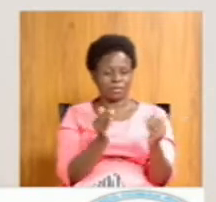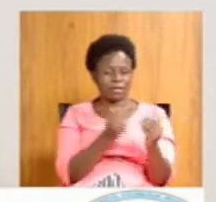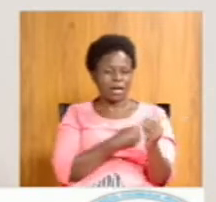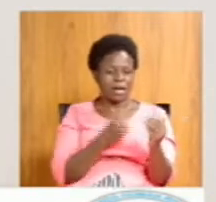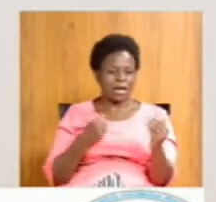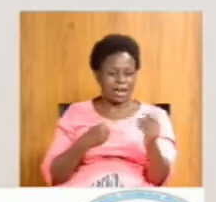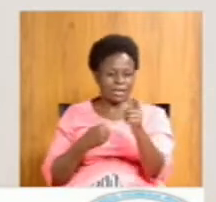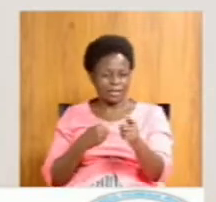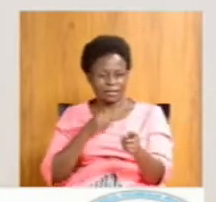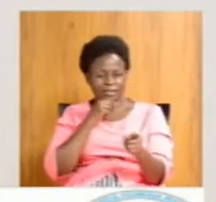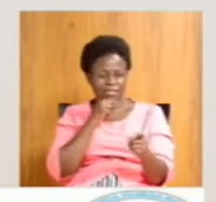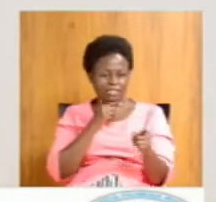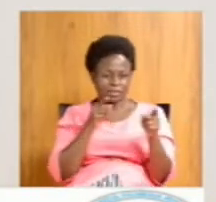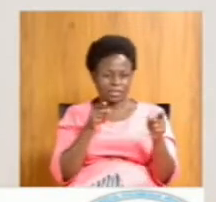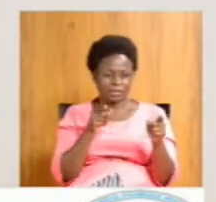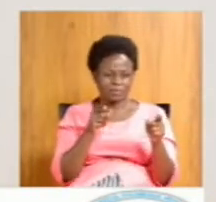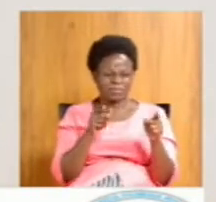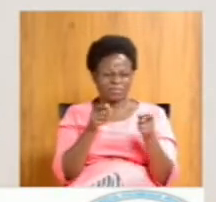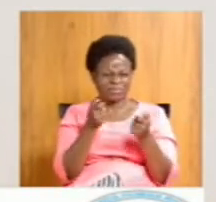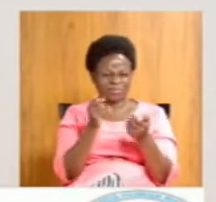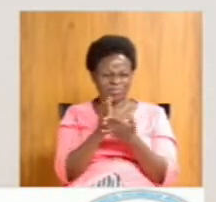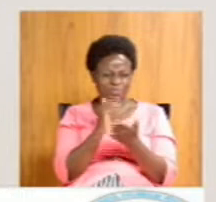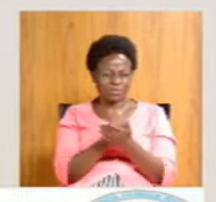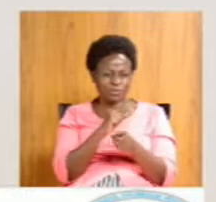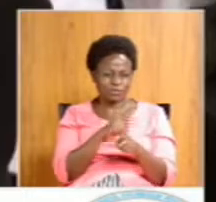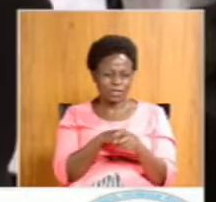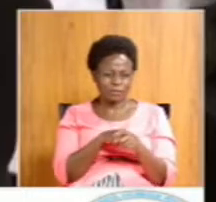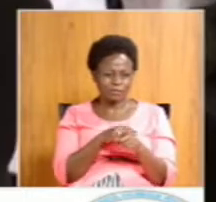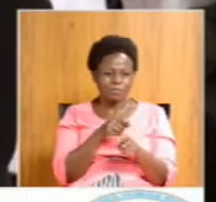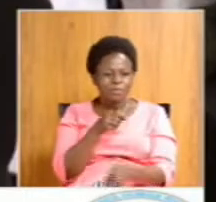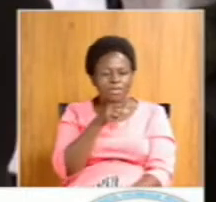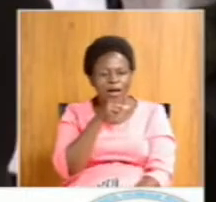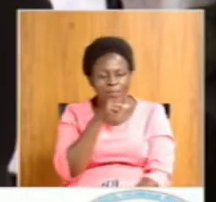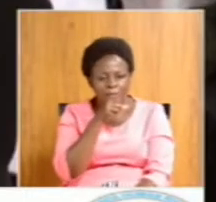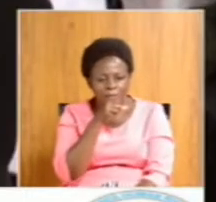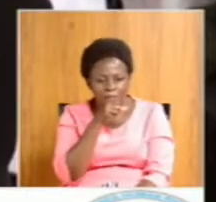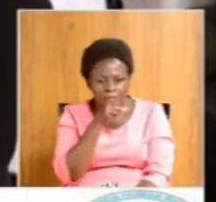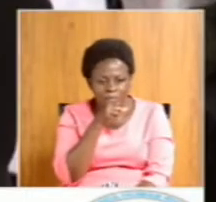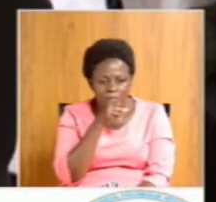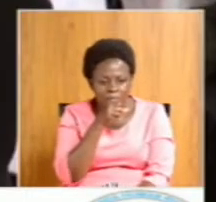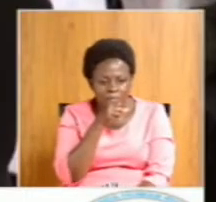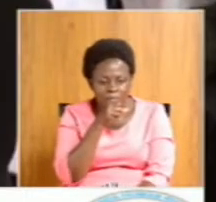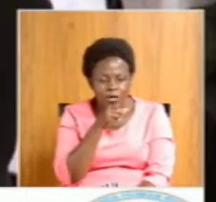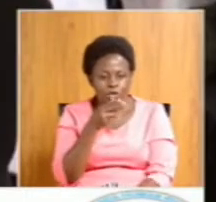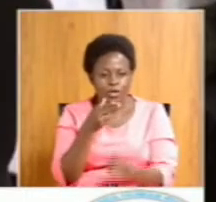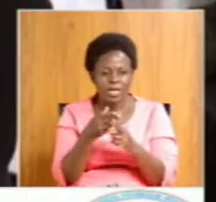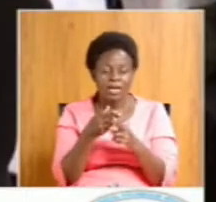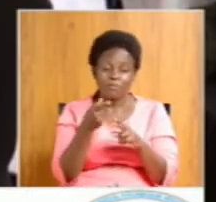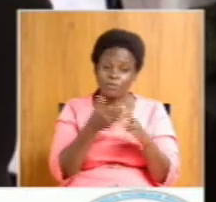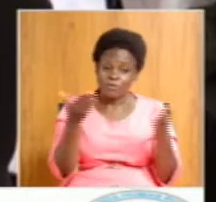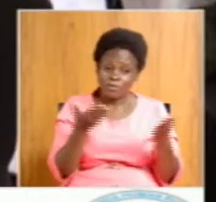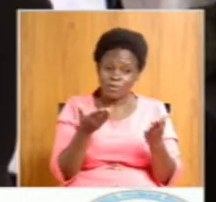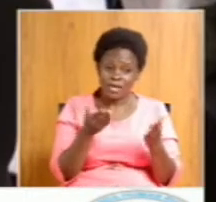there and a gentleman here I'm going to take very few because of time so please a microphone at the back your name and where you're from and